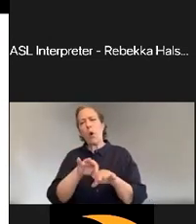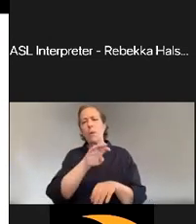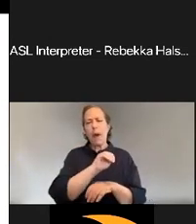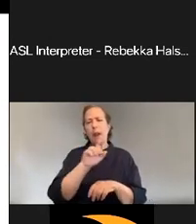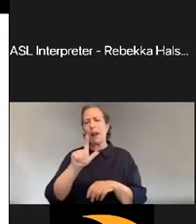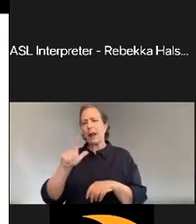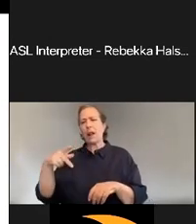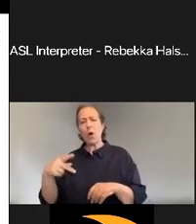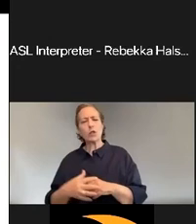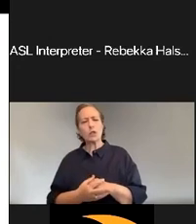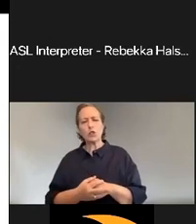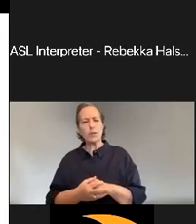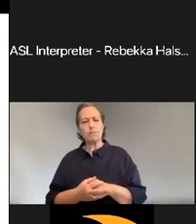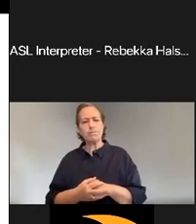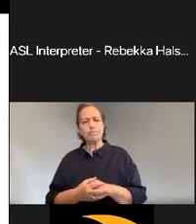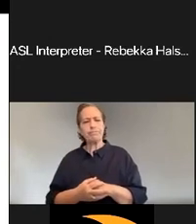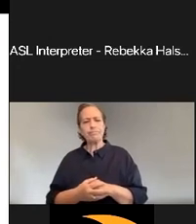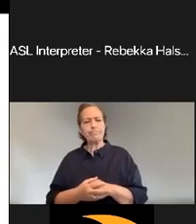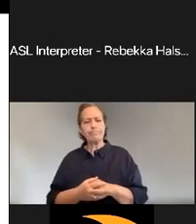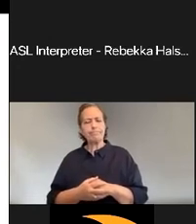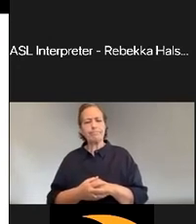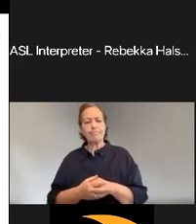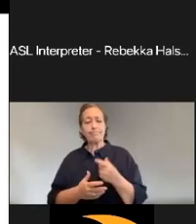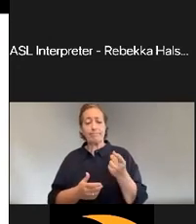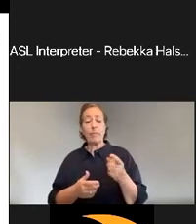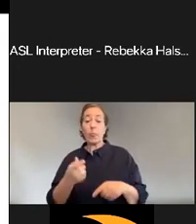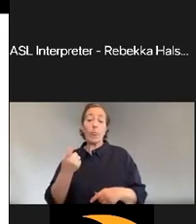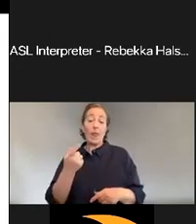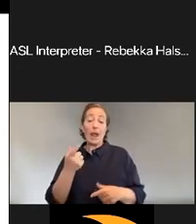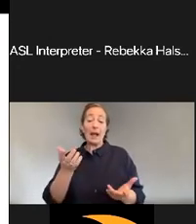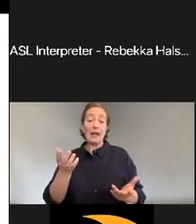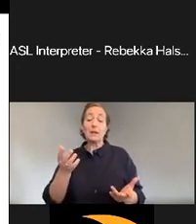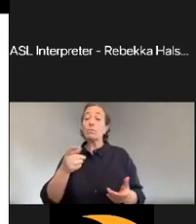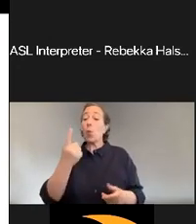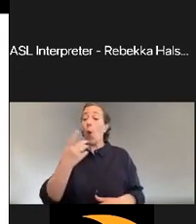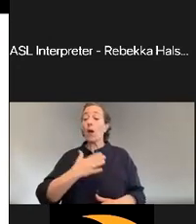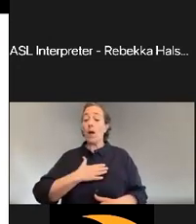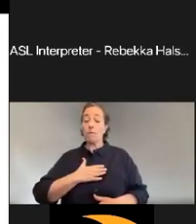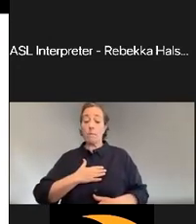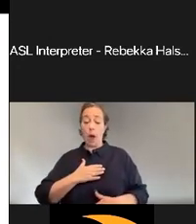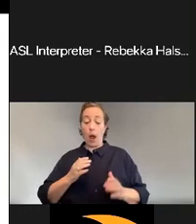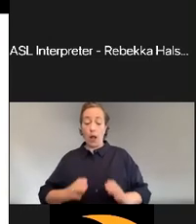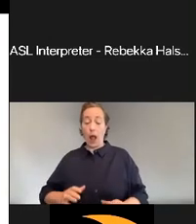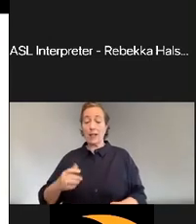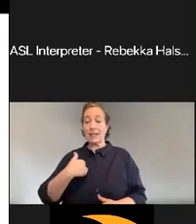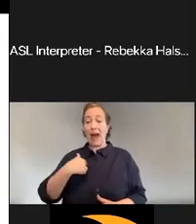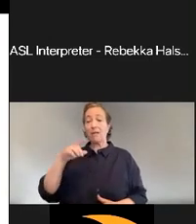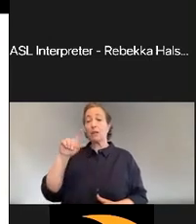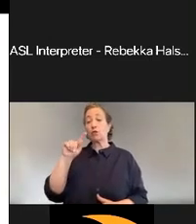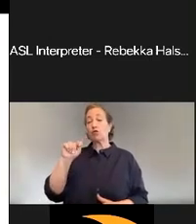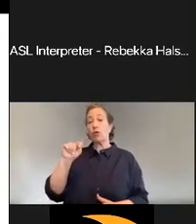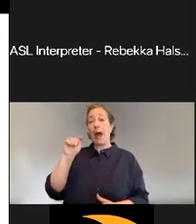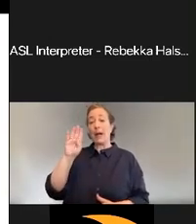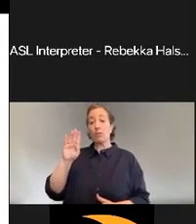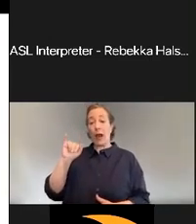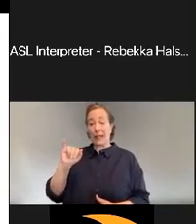of my clients who's mentally incompetent and has traumatic brain injury, he ended up with COVID, and he